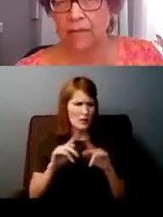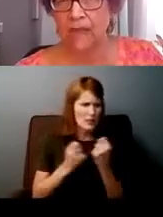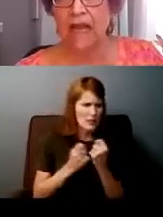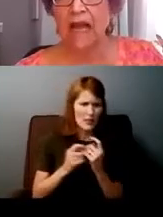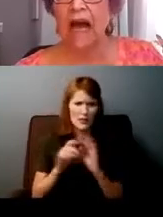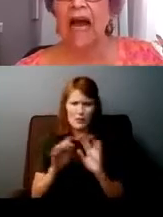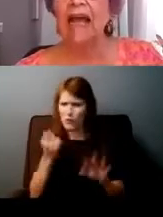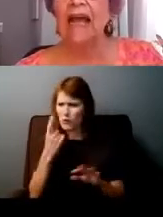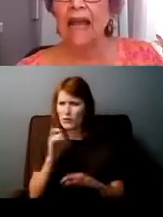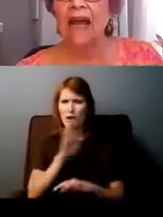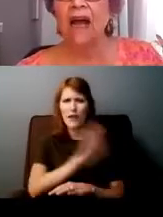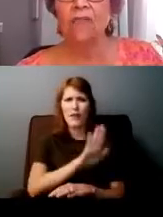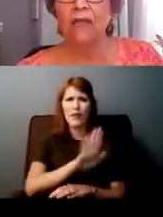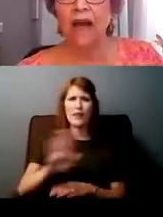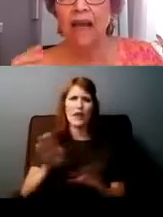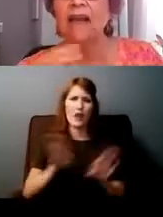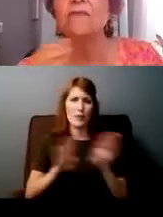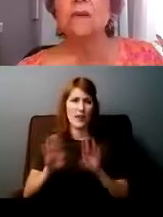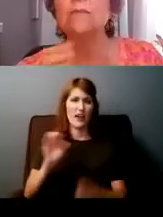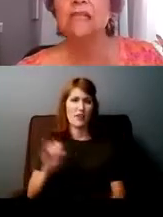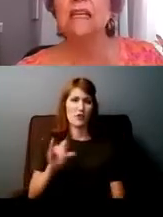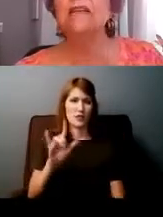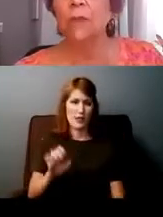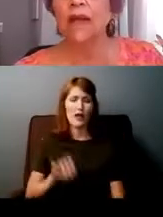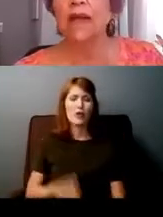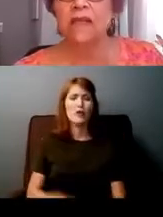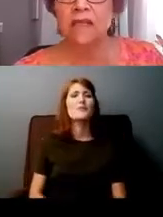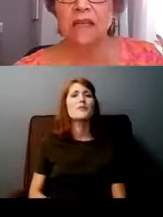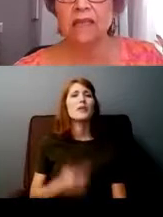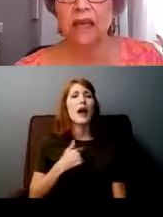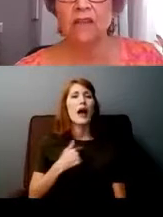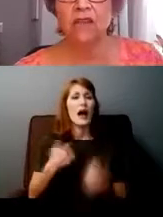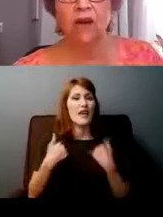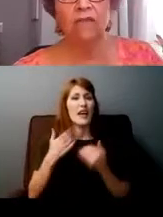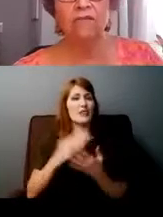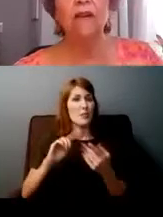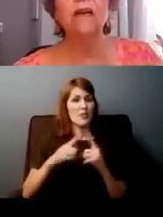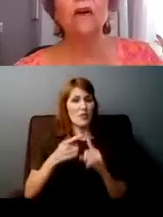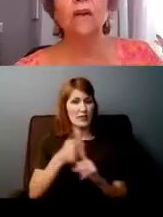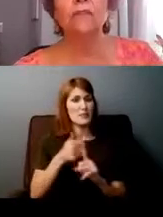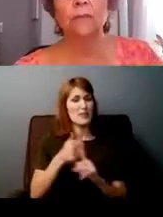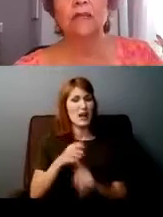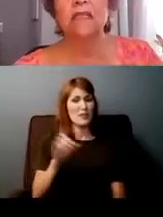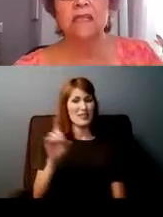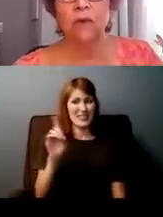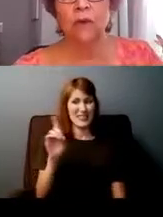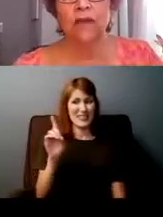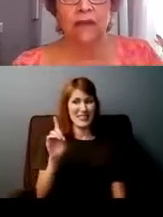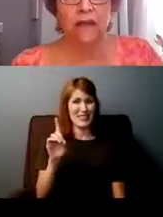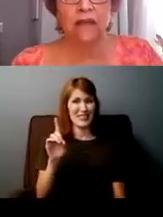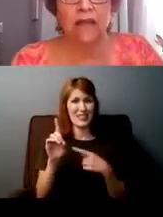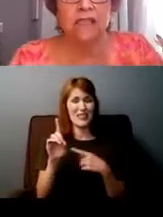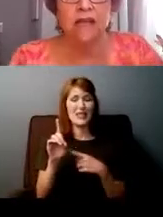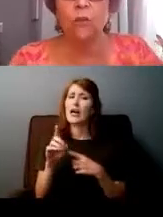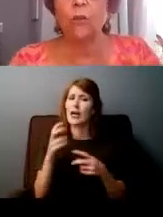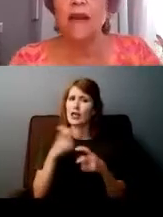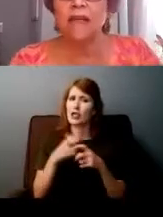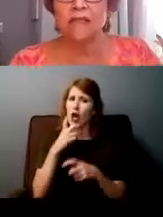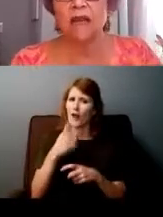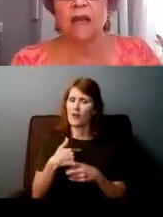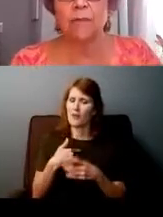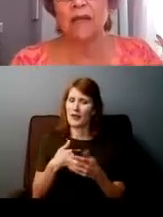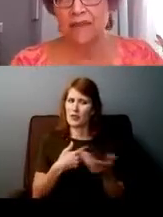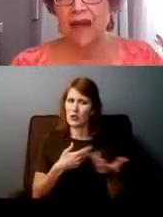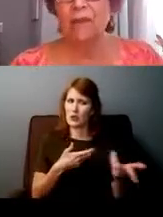is. I have some D friends that are very hard for me to deal with unless I